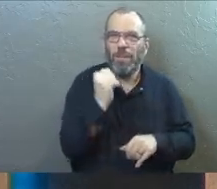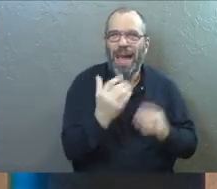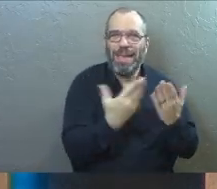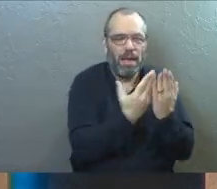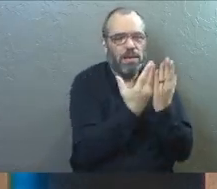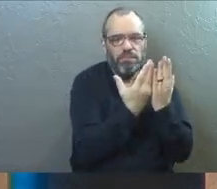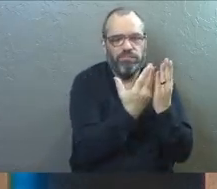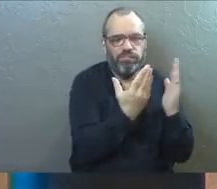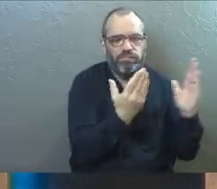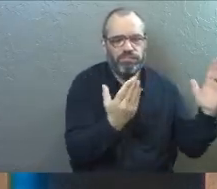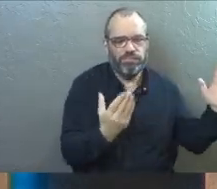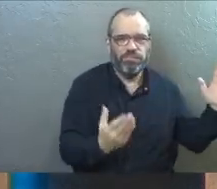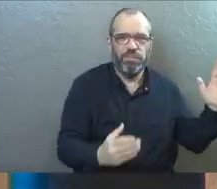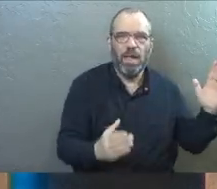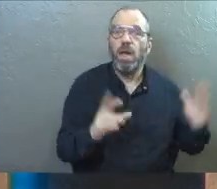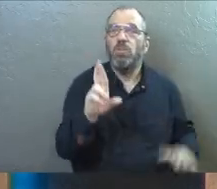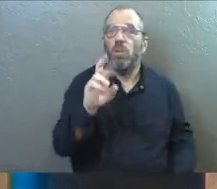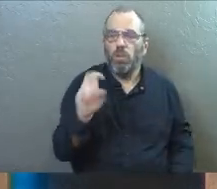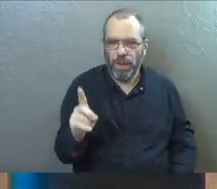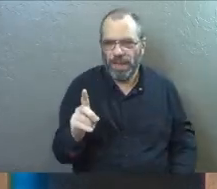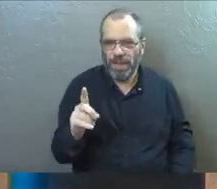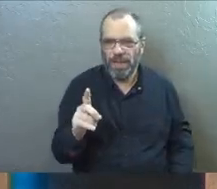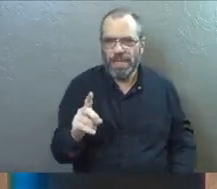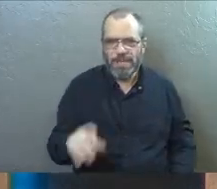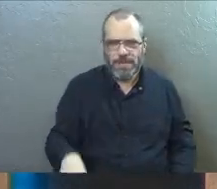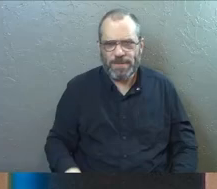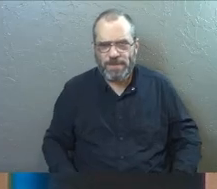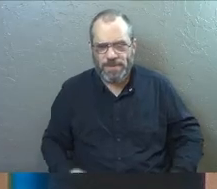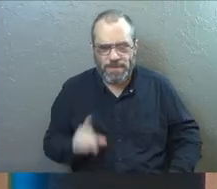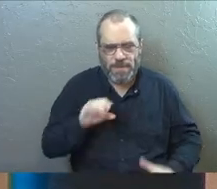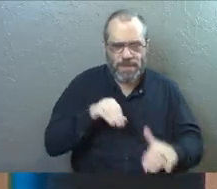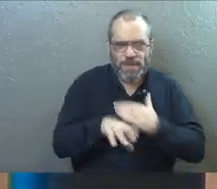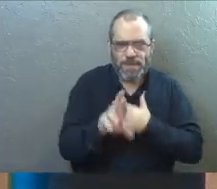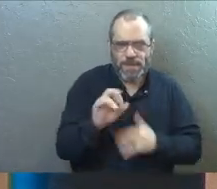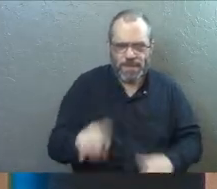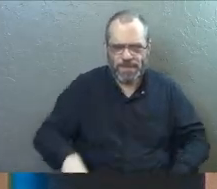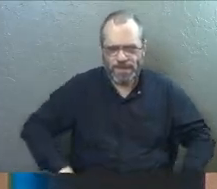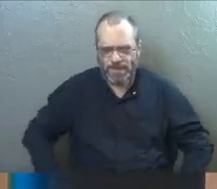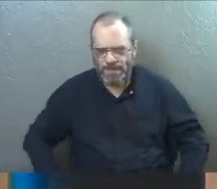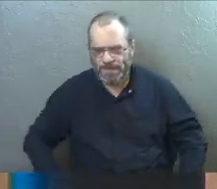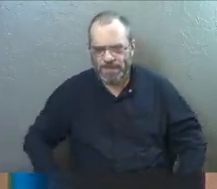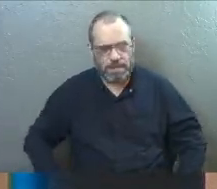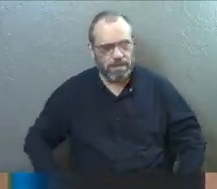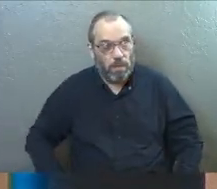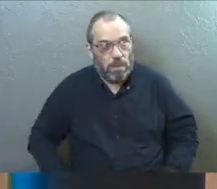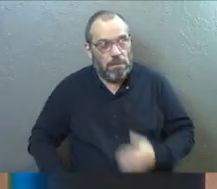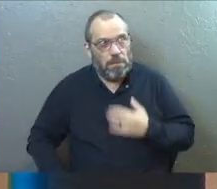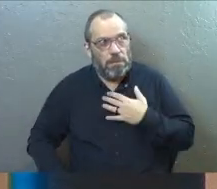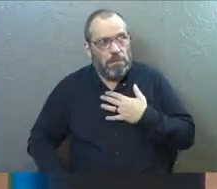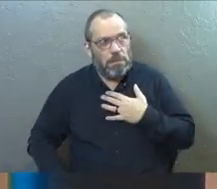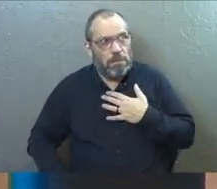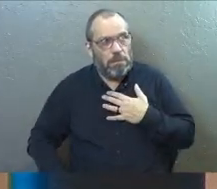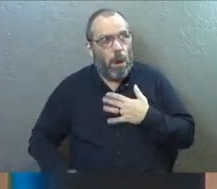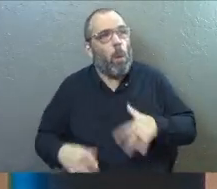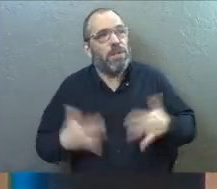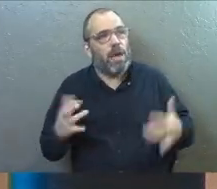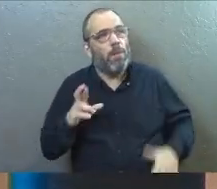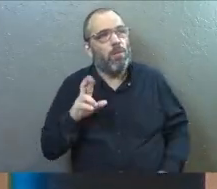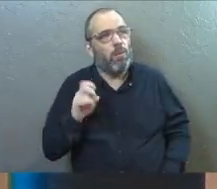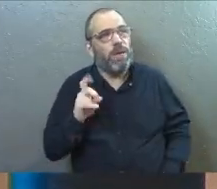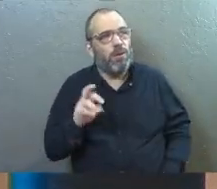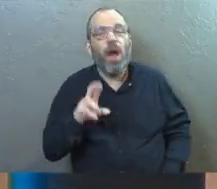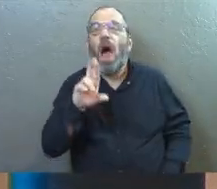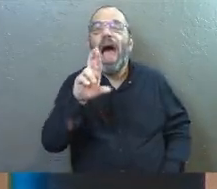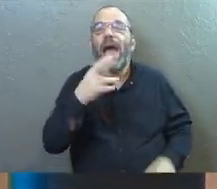really cool. But they came in and they used it. Reed comes in. He's got this really stern look on his face. I'm like, man, he doesn't look too happy. And so I'm just like, what's up, Reader? That's what I say to